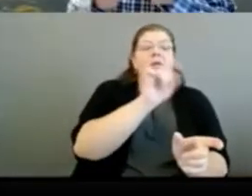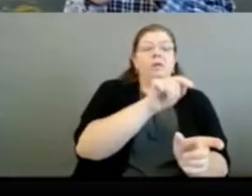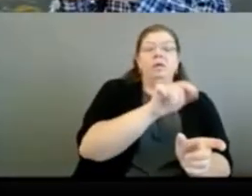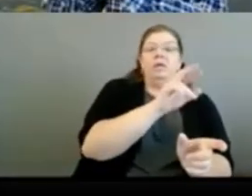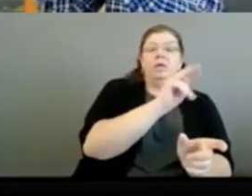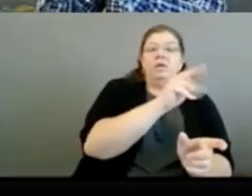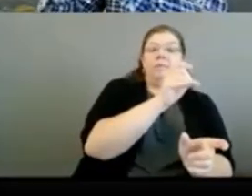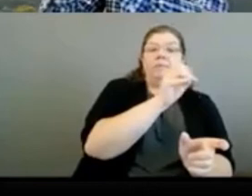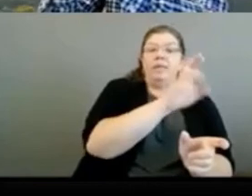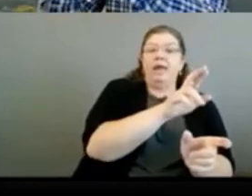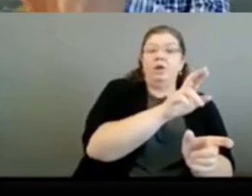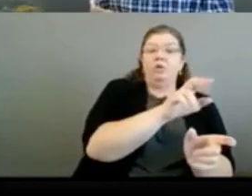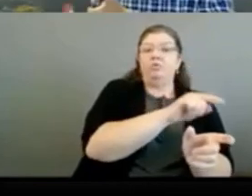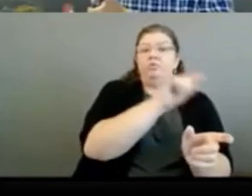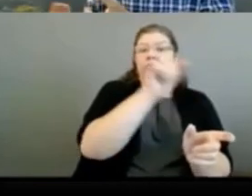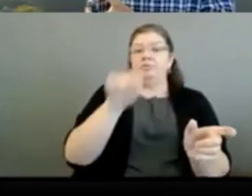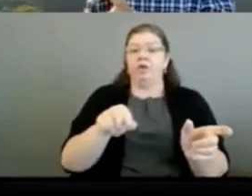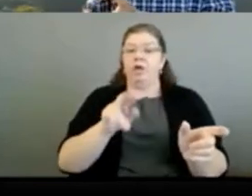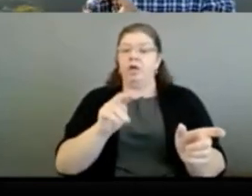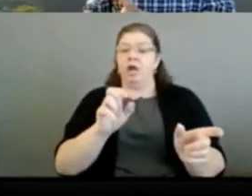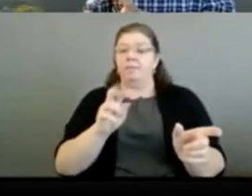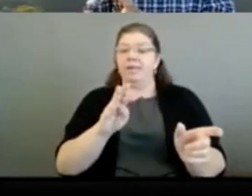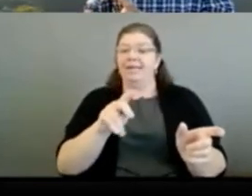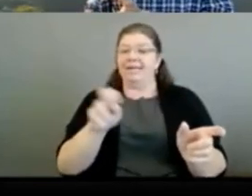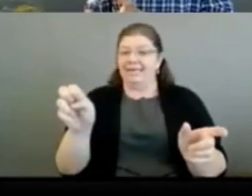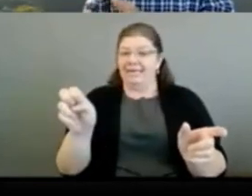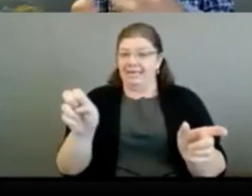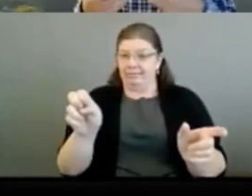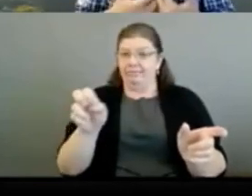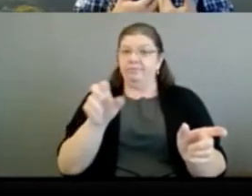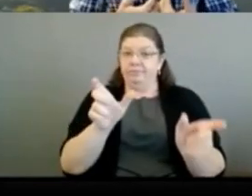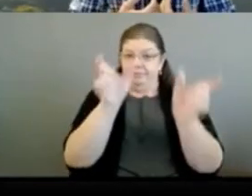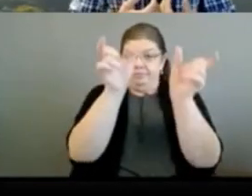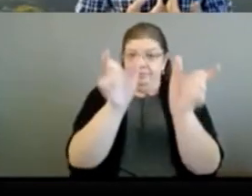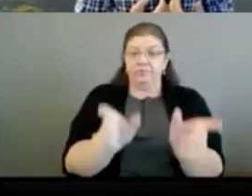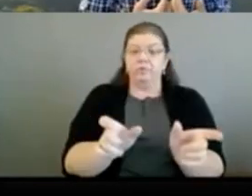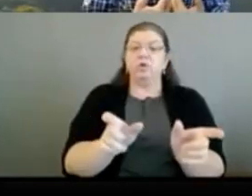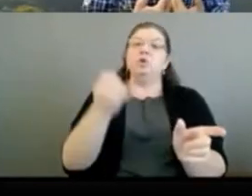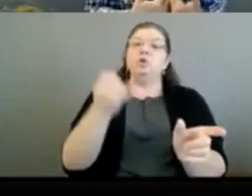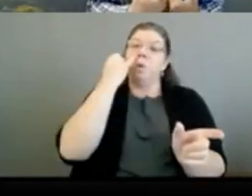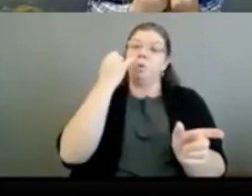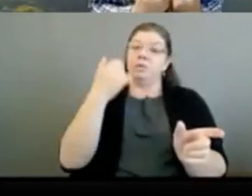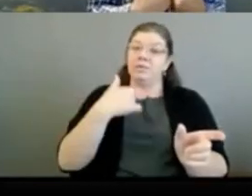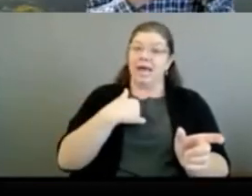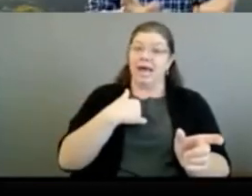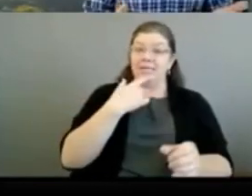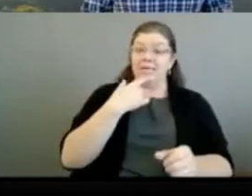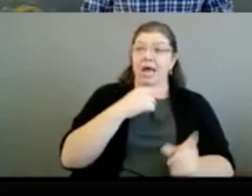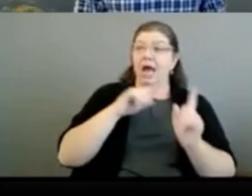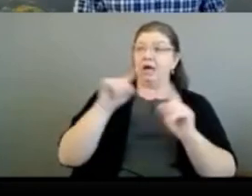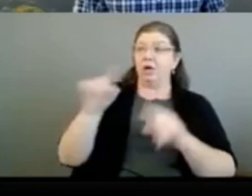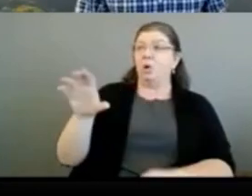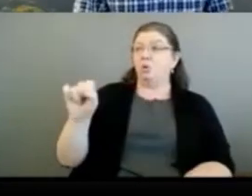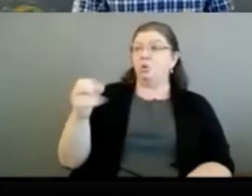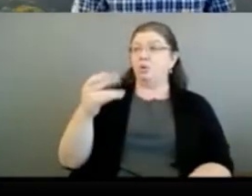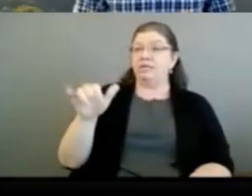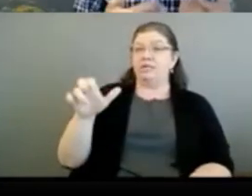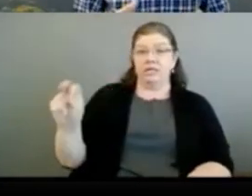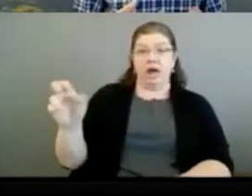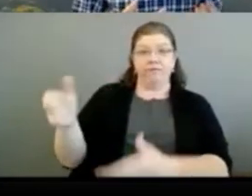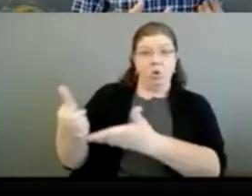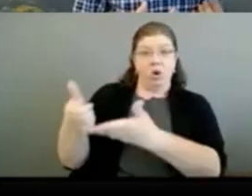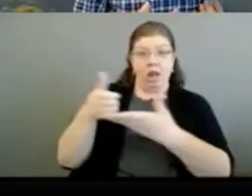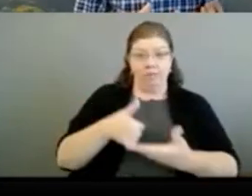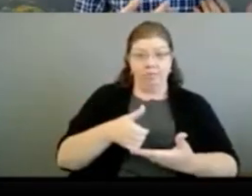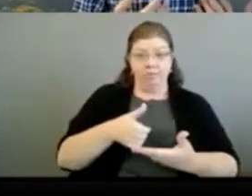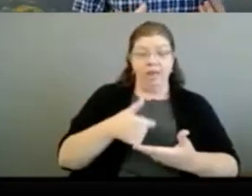and the second is the nominee. So if, for instance, I said I go to Xian for help, I would